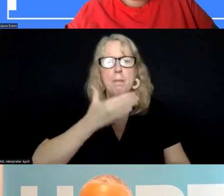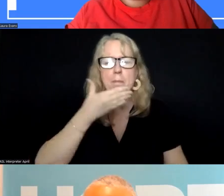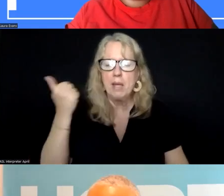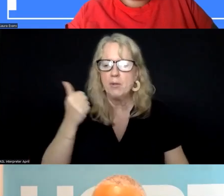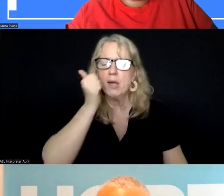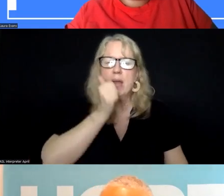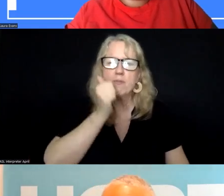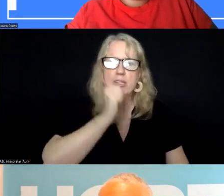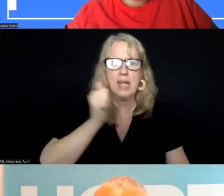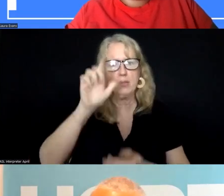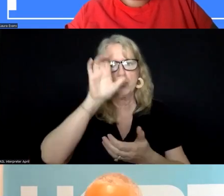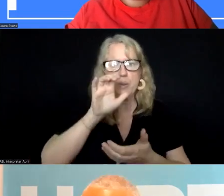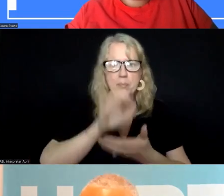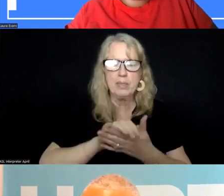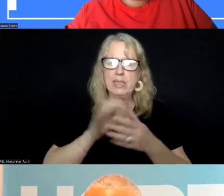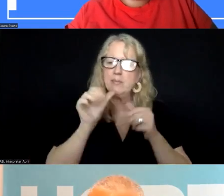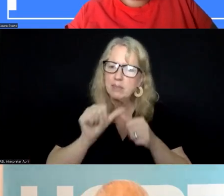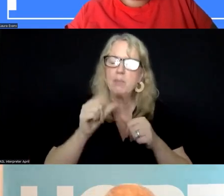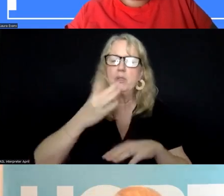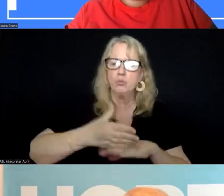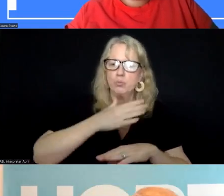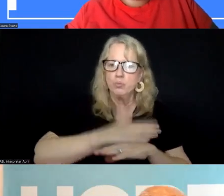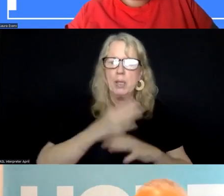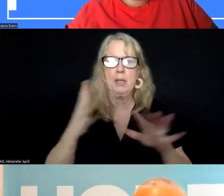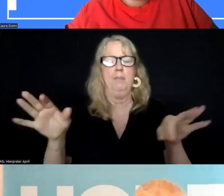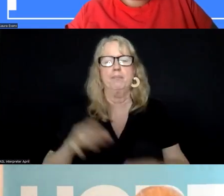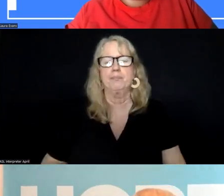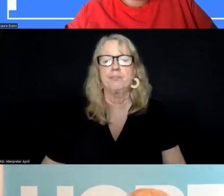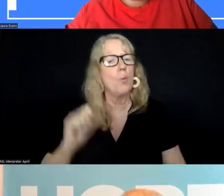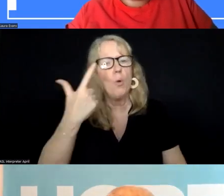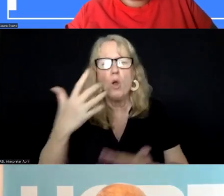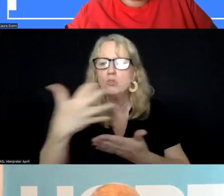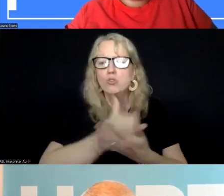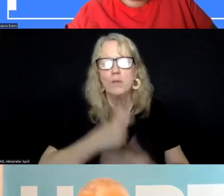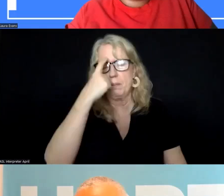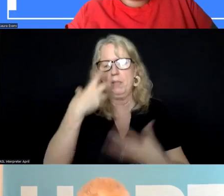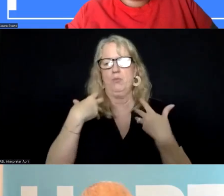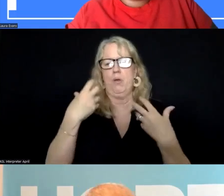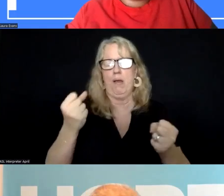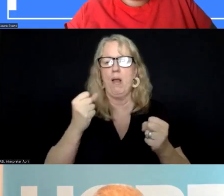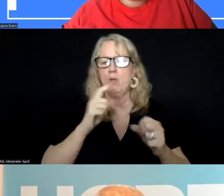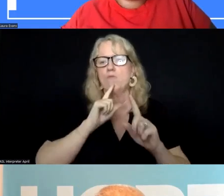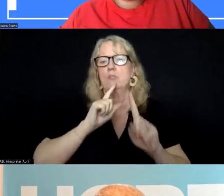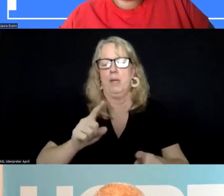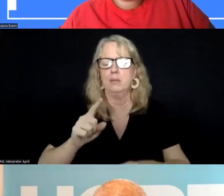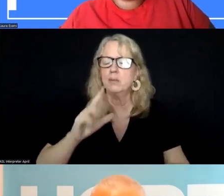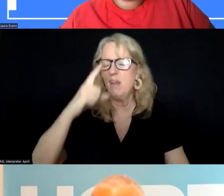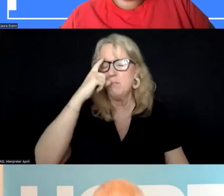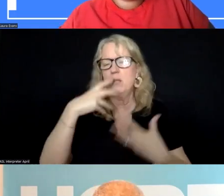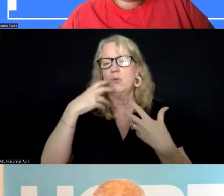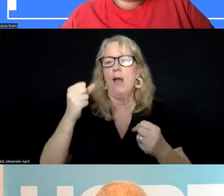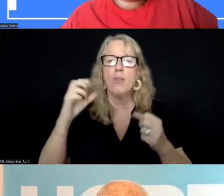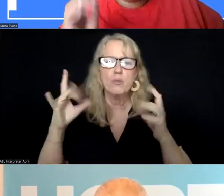because we believe in Kaizen, continuous improvement. We all deserve a mental health response in a mental health crisis, which is